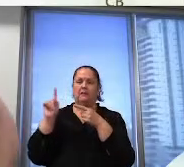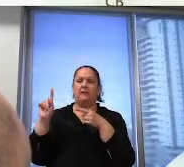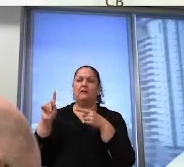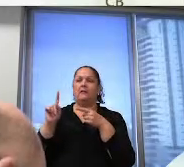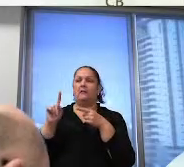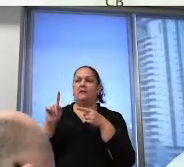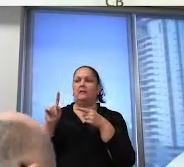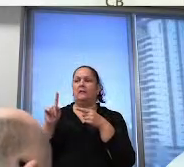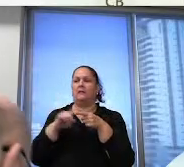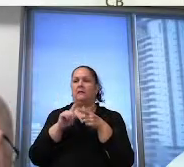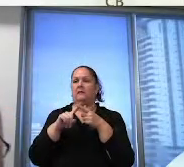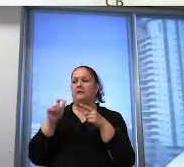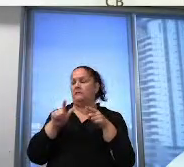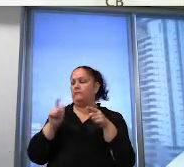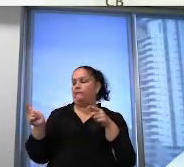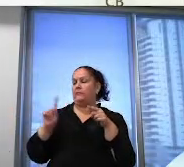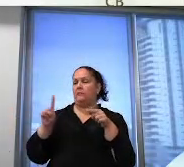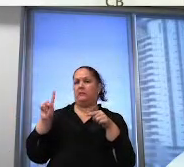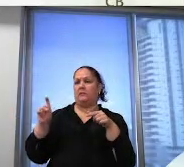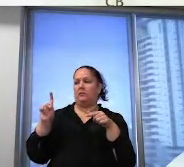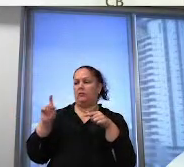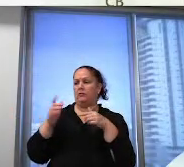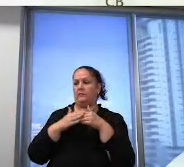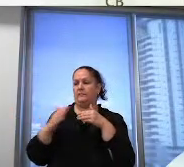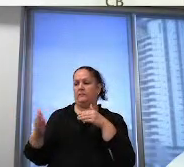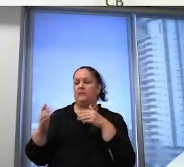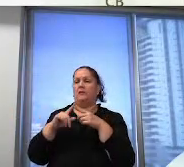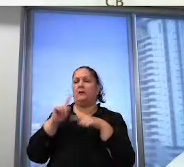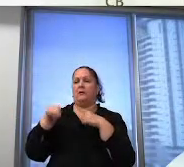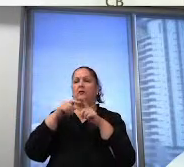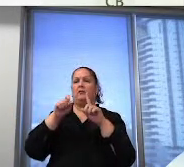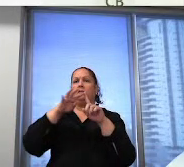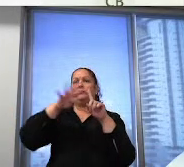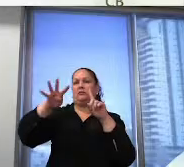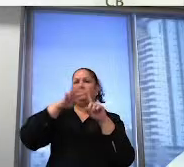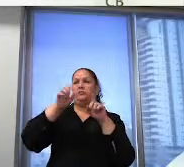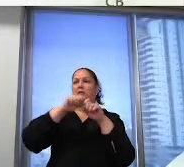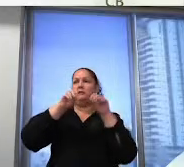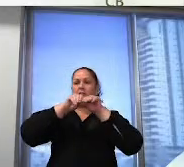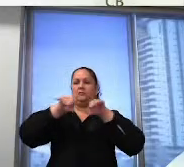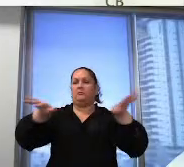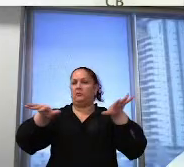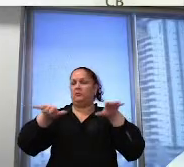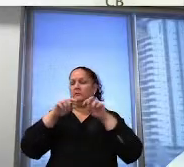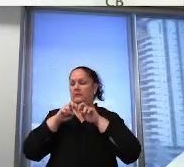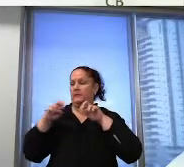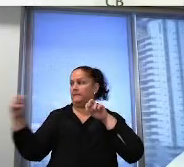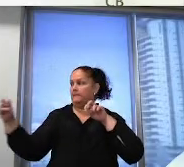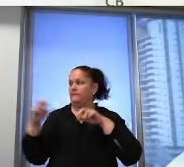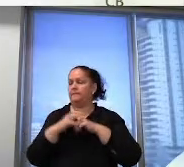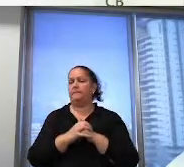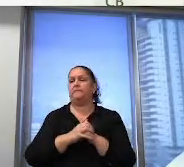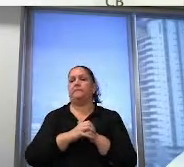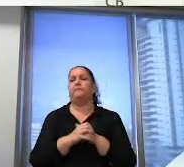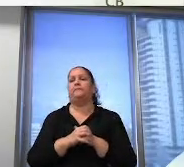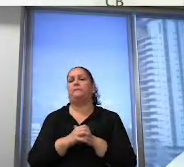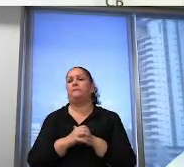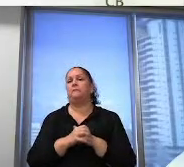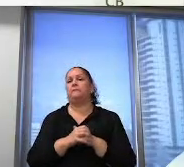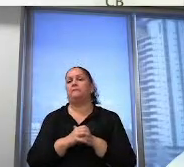main questioner for the remainder of the transmission and distribution panel.